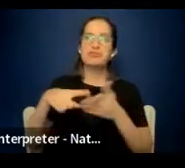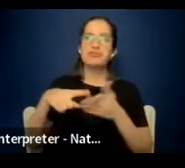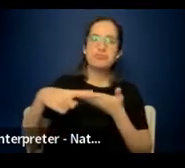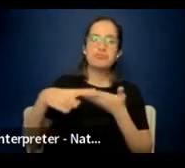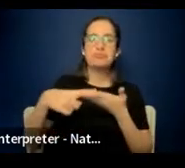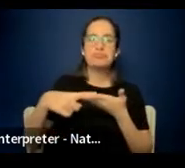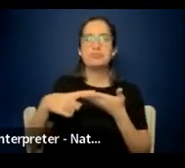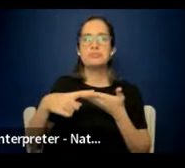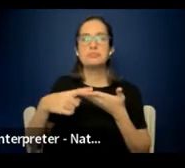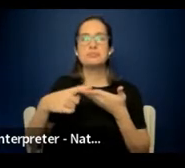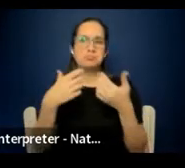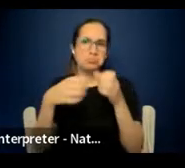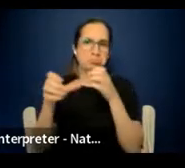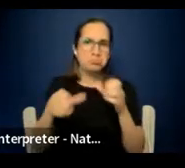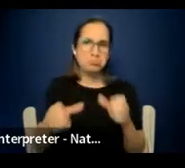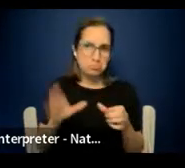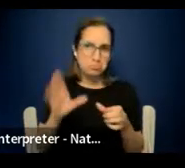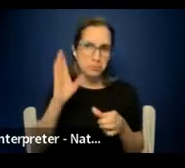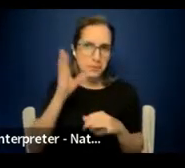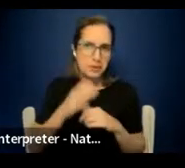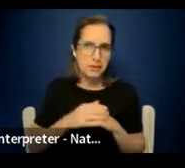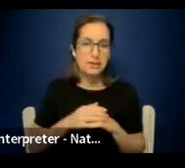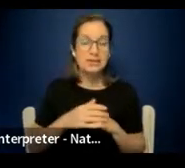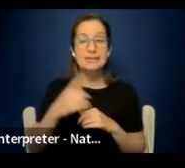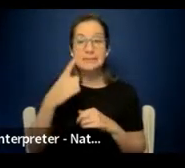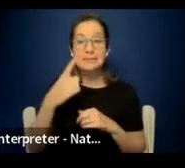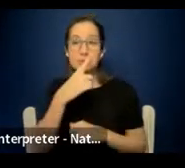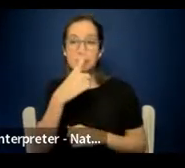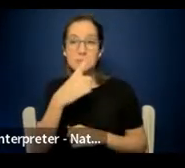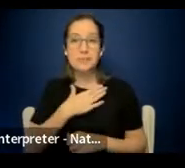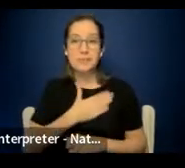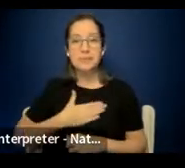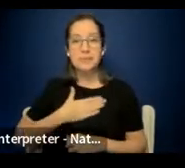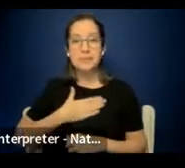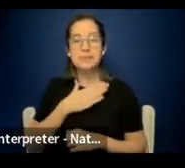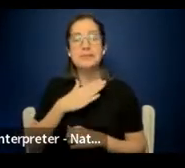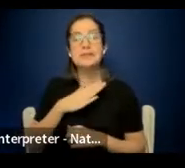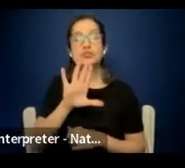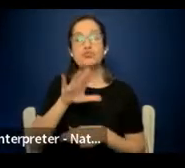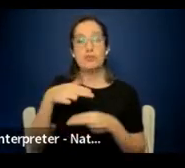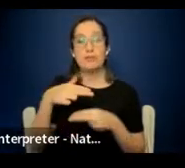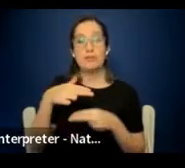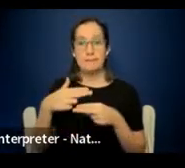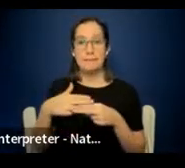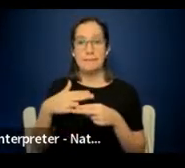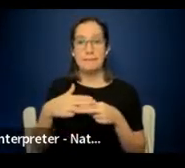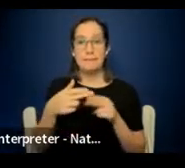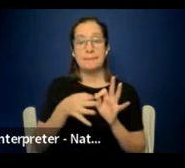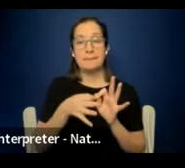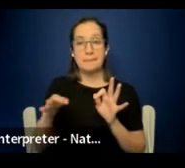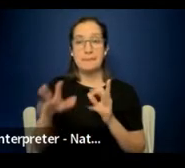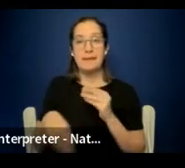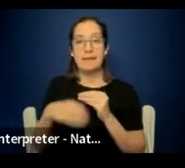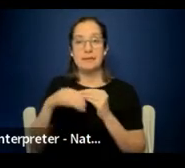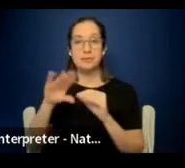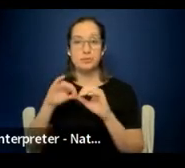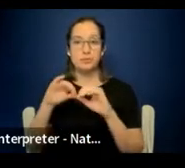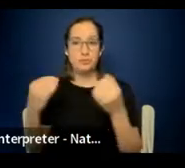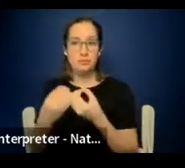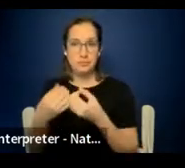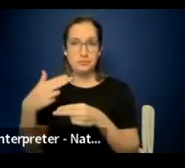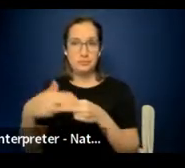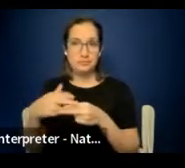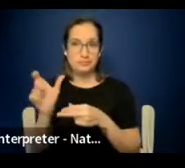facilitate that process, it would be incredibly helpful if we knew what organization you were a part of. So we do ask that all